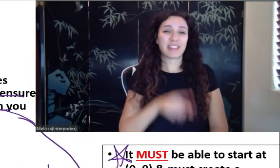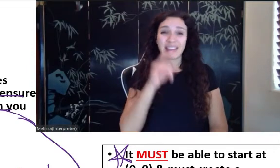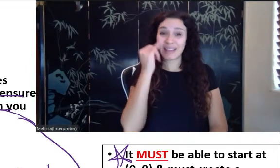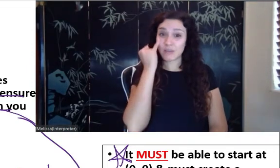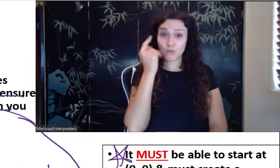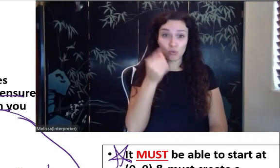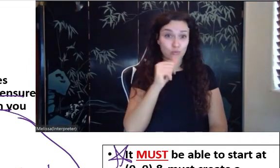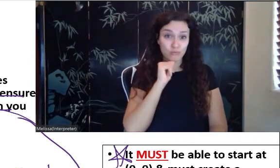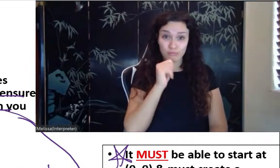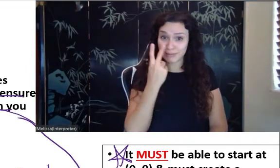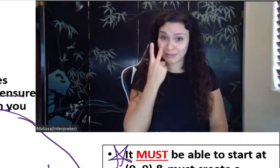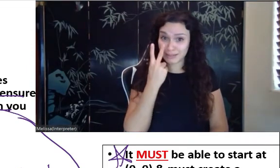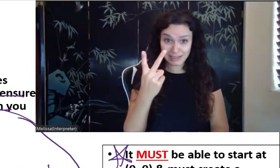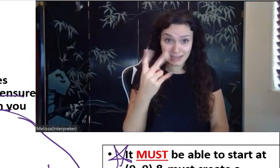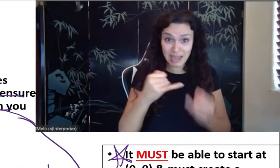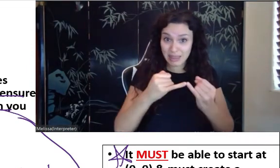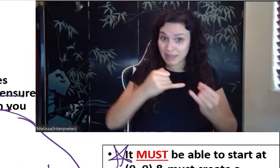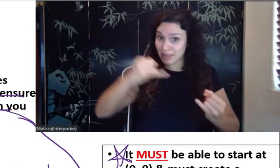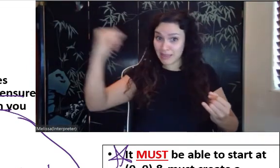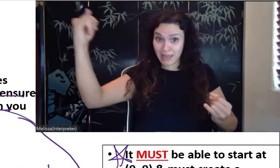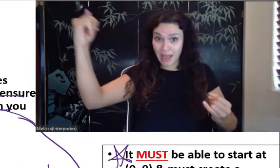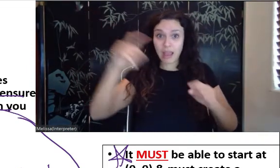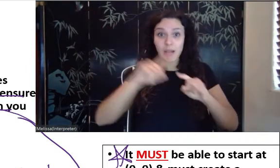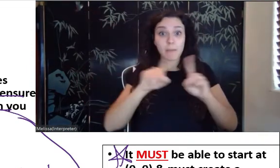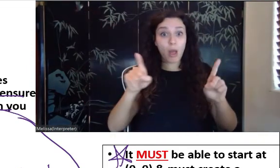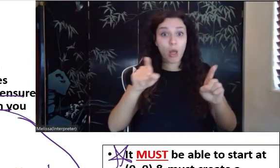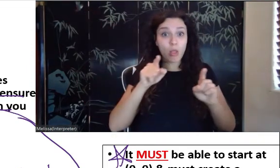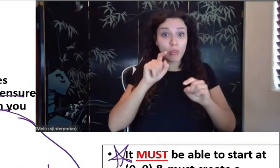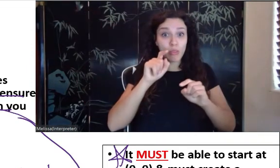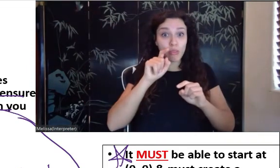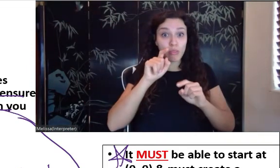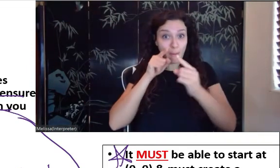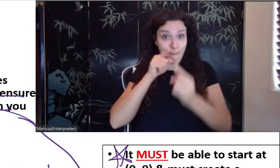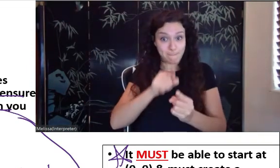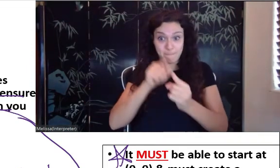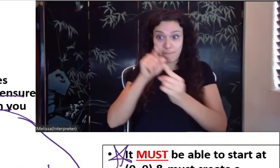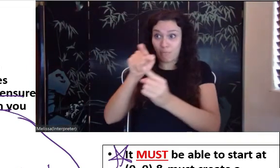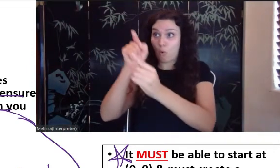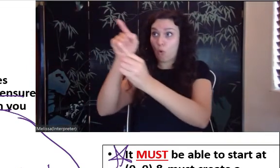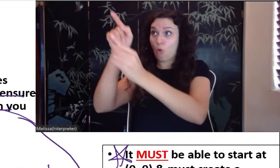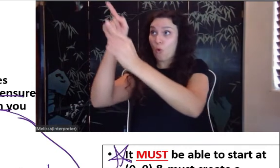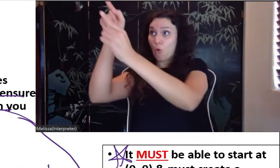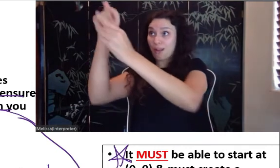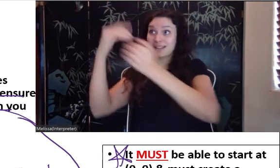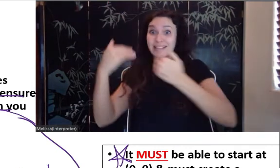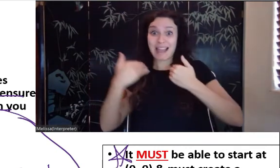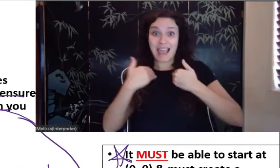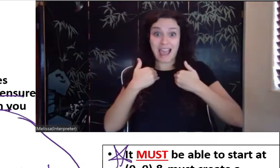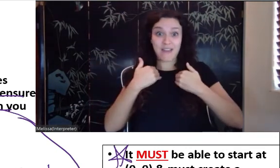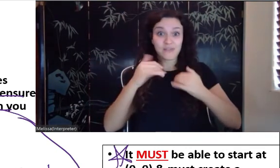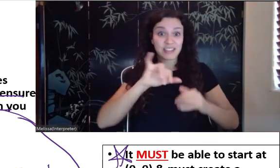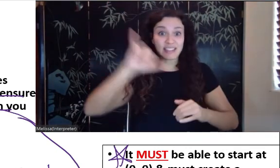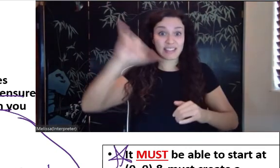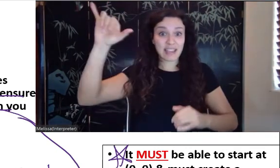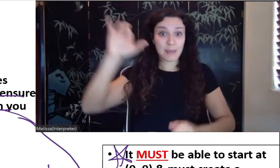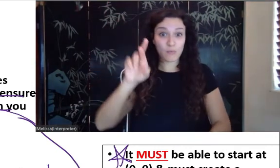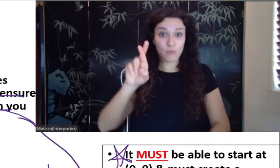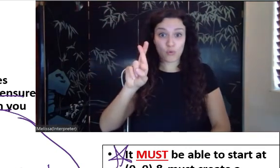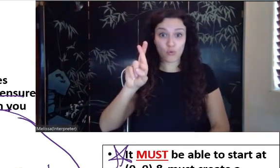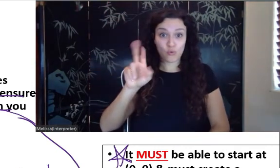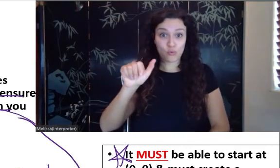straight line, if the points have a repetition of that unit rate, that means it's